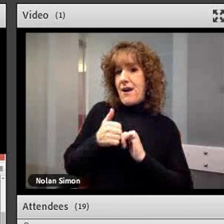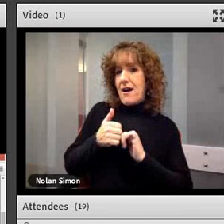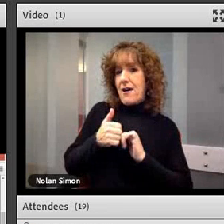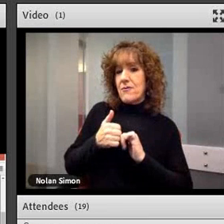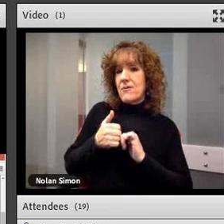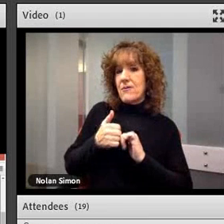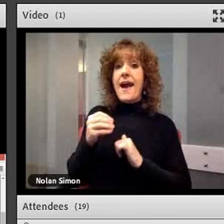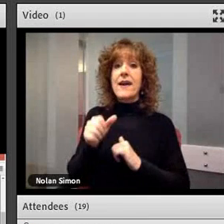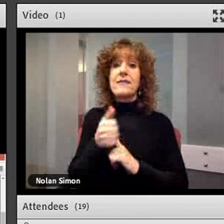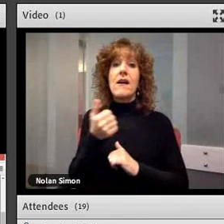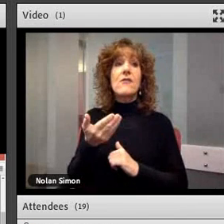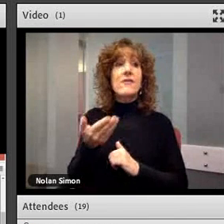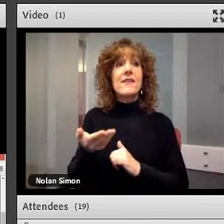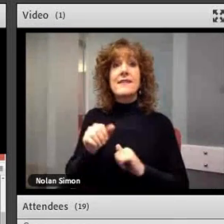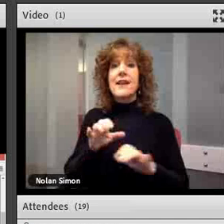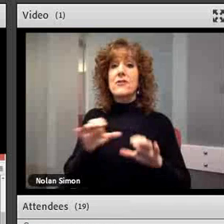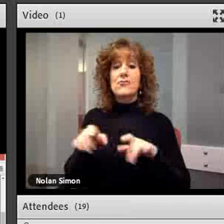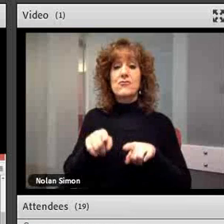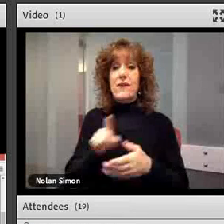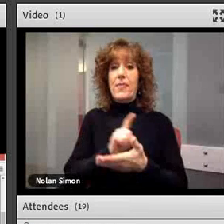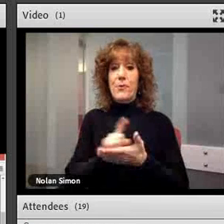can be done during the week. Teddy?